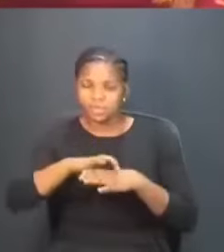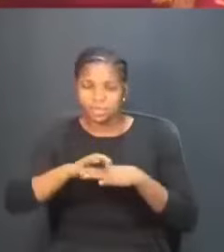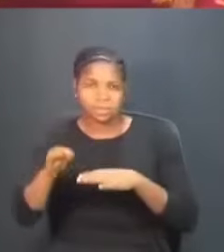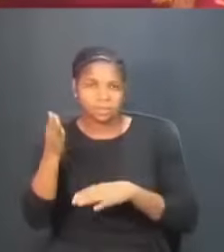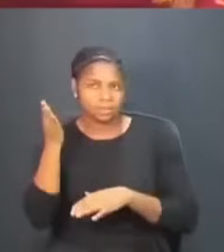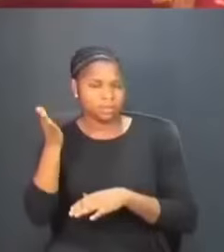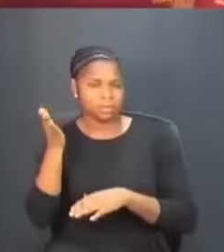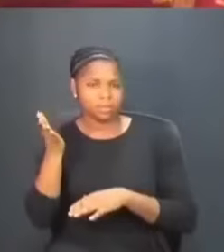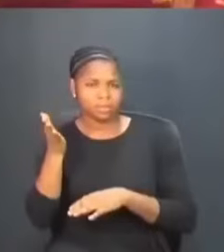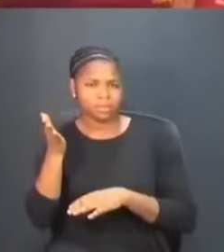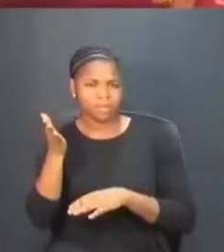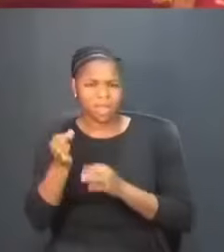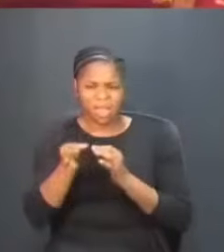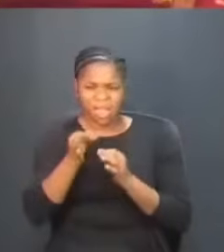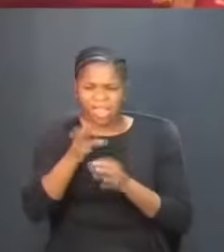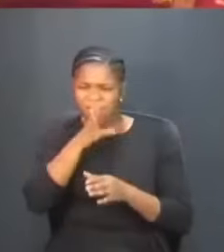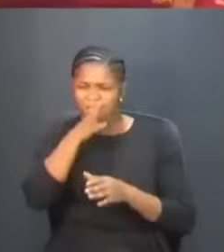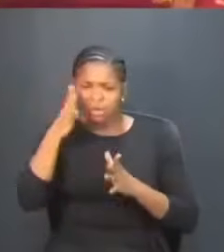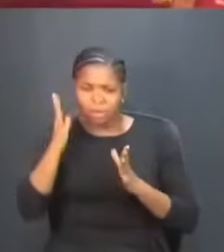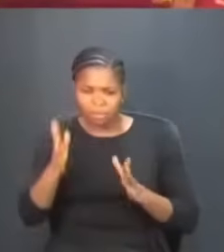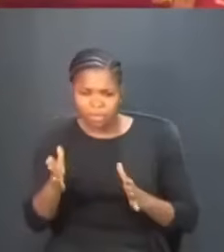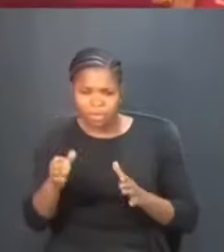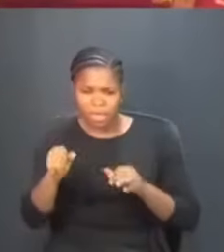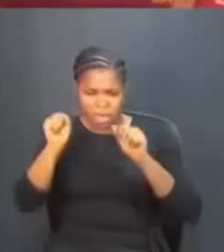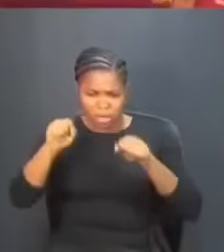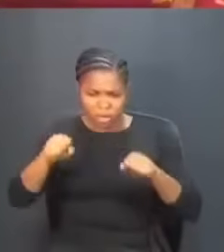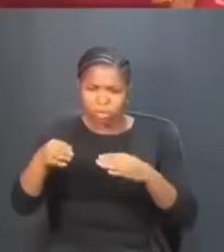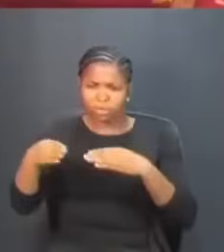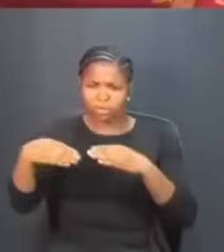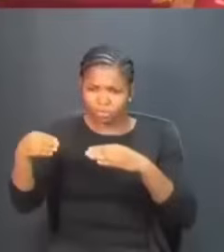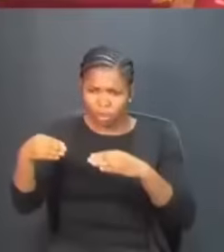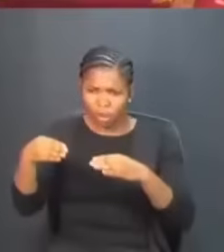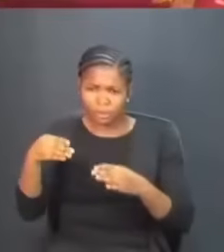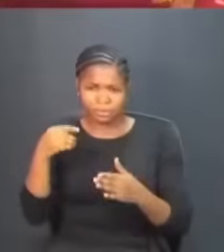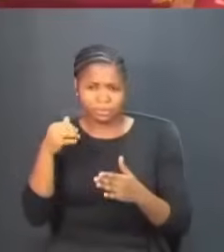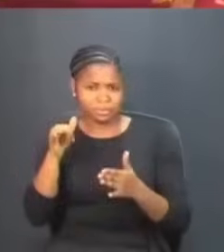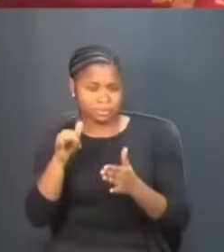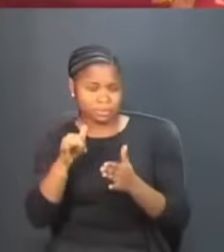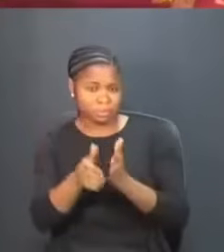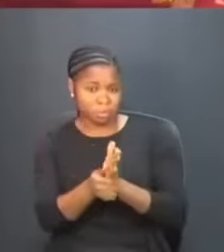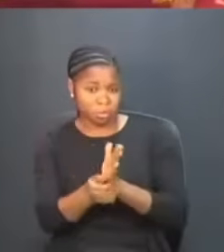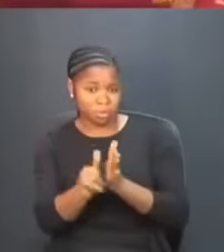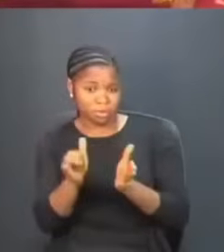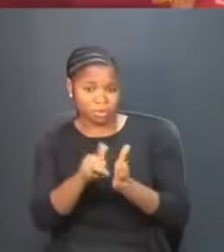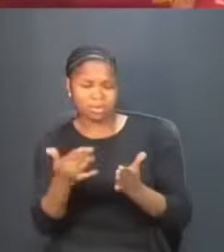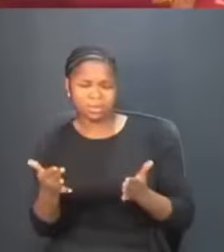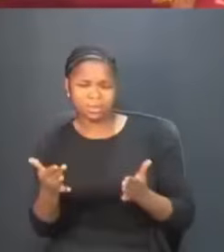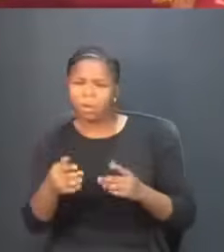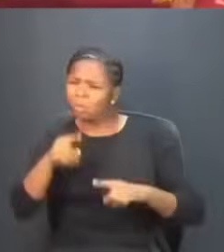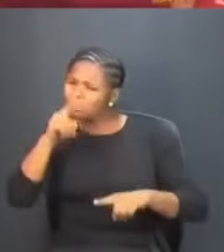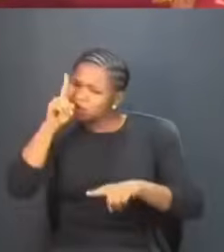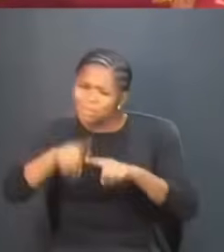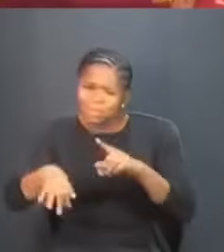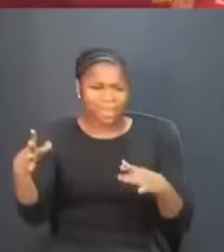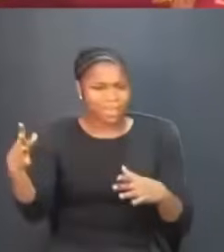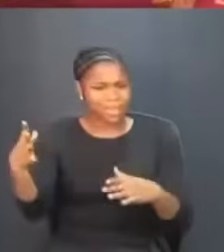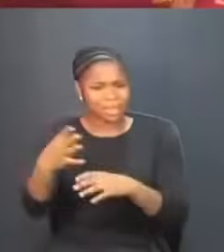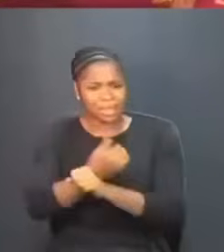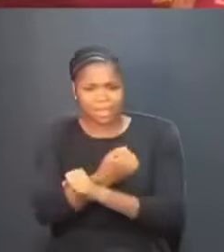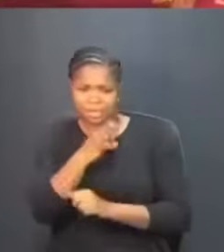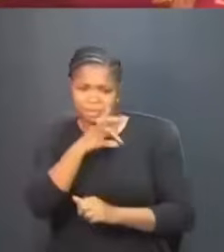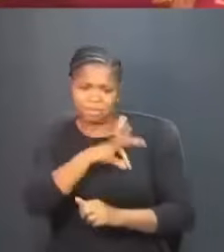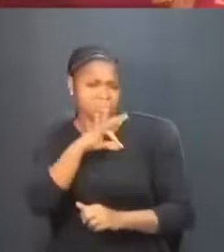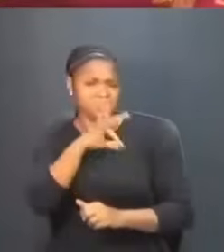to sell at this price, certainly they cannot recoup their investment. And that is why I'm saying